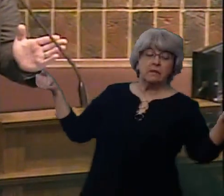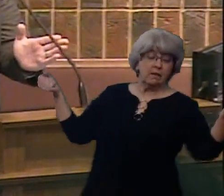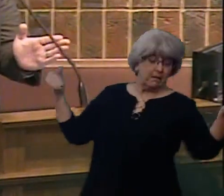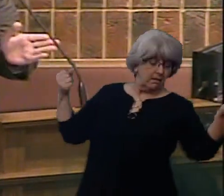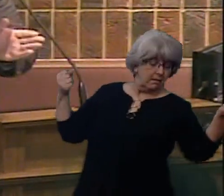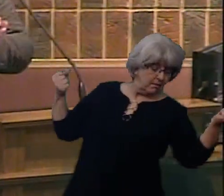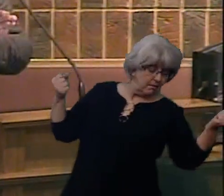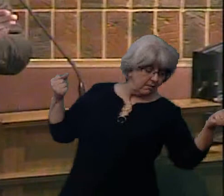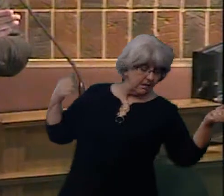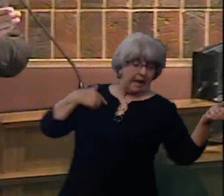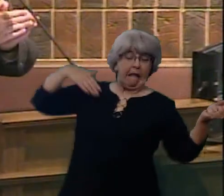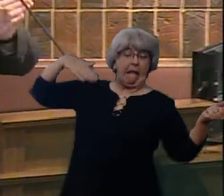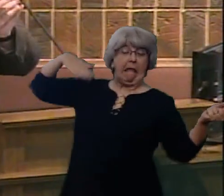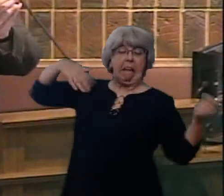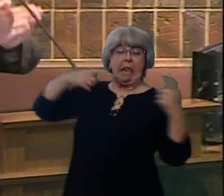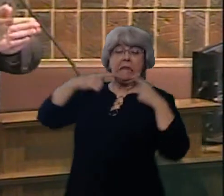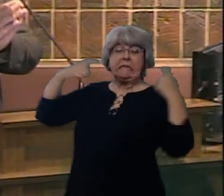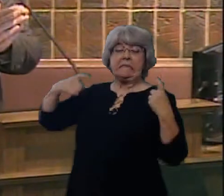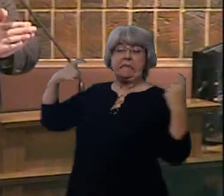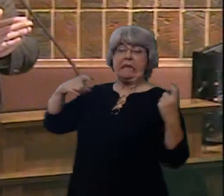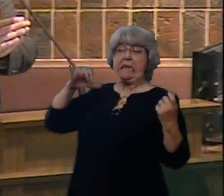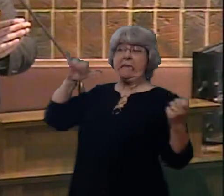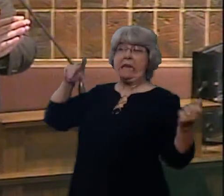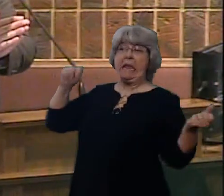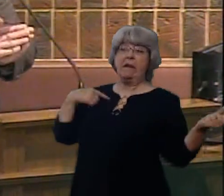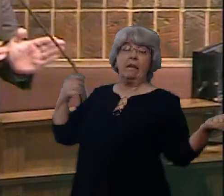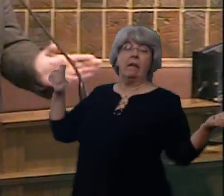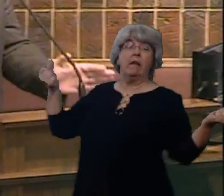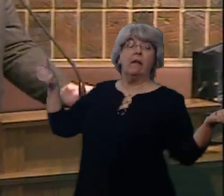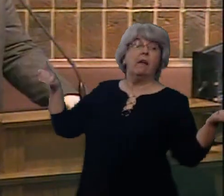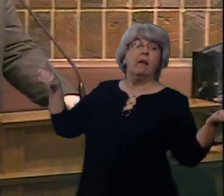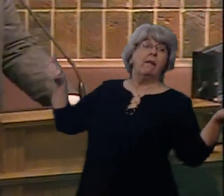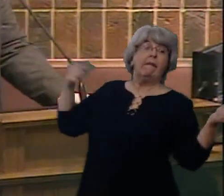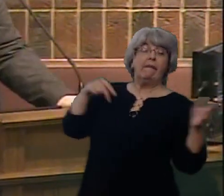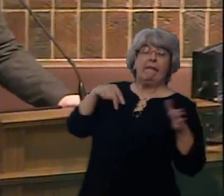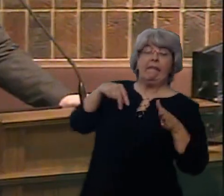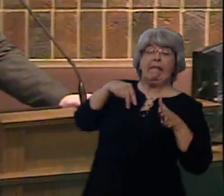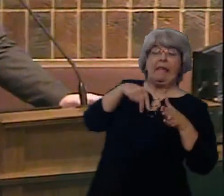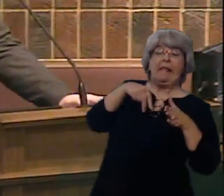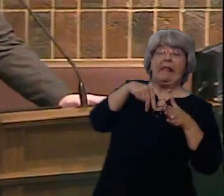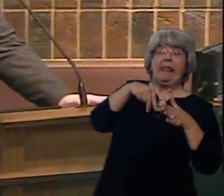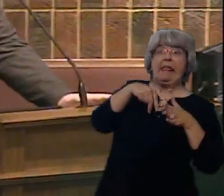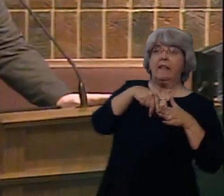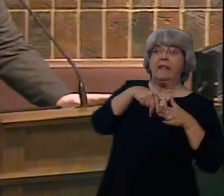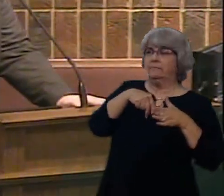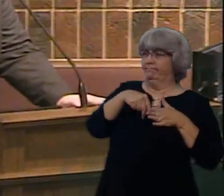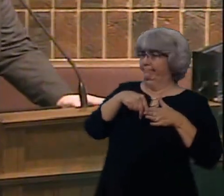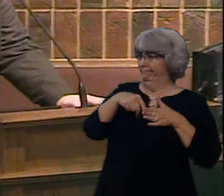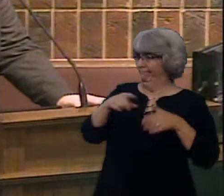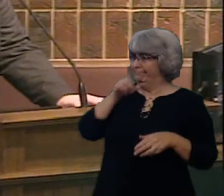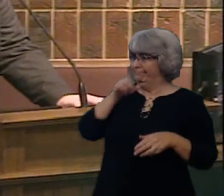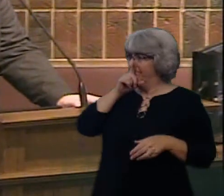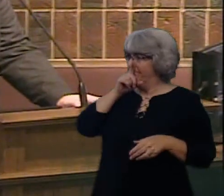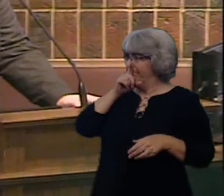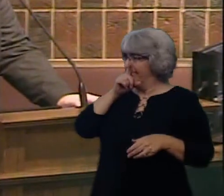sinning, and walk that line as close as possible. That's not at all the concept taught here in Scripture.